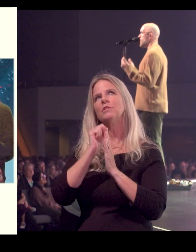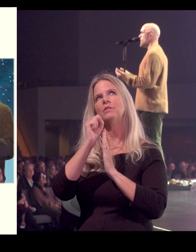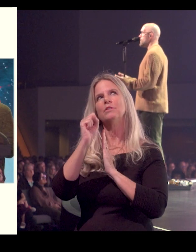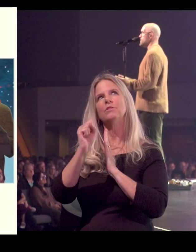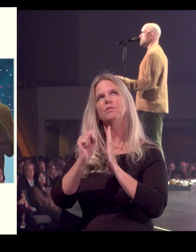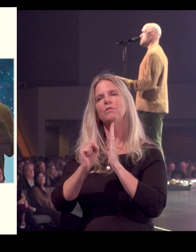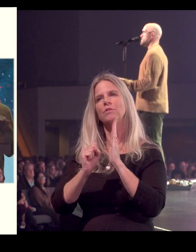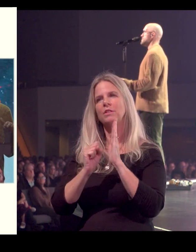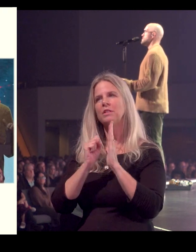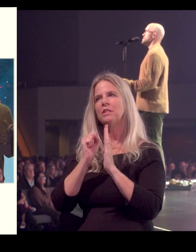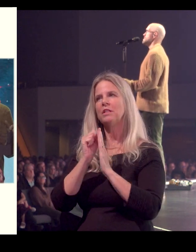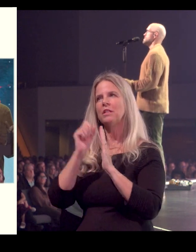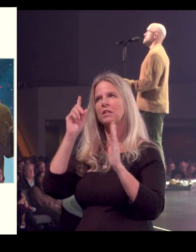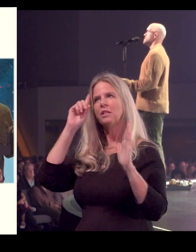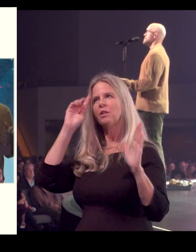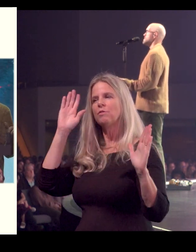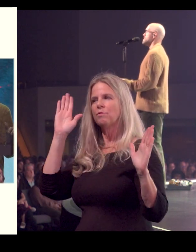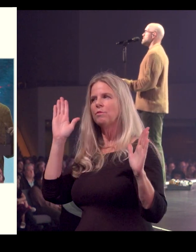warm like the